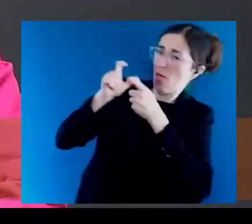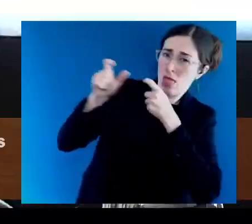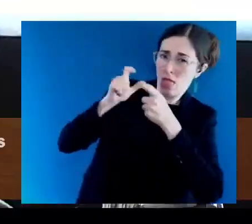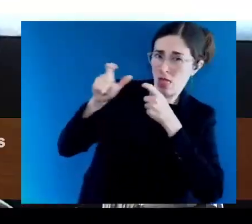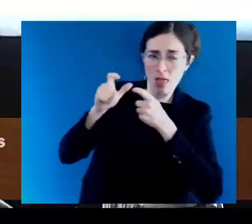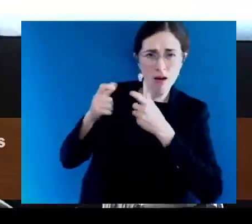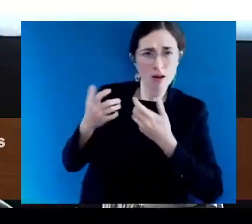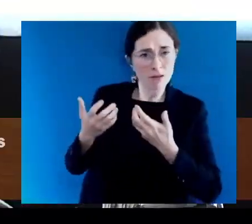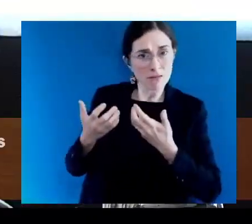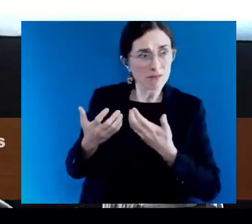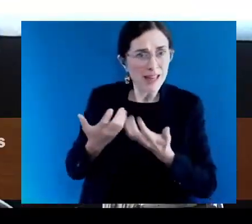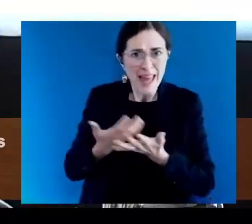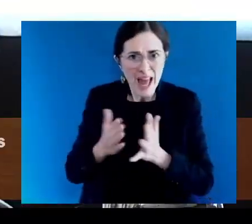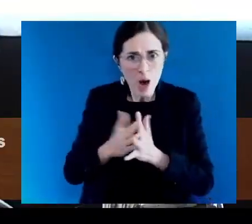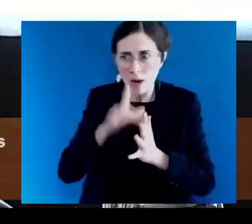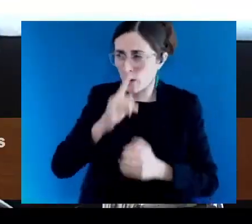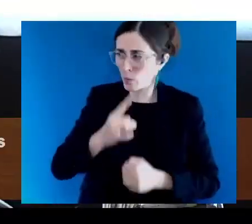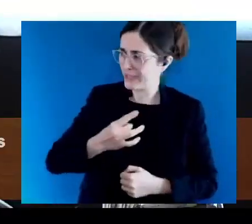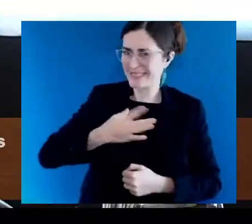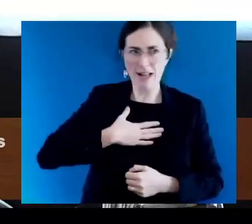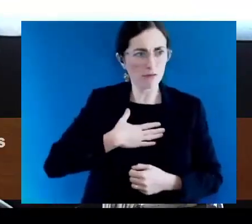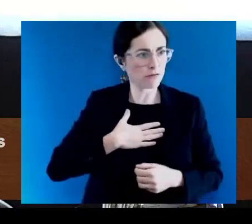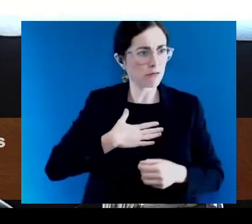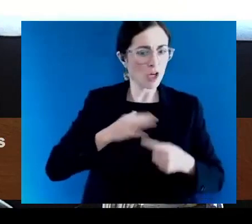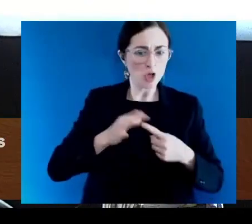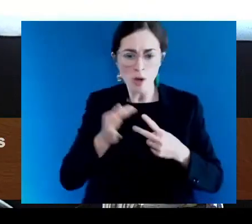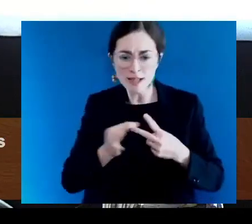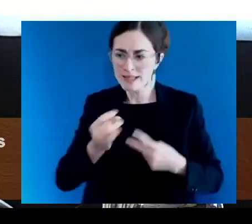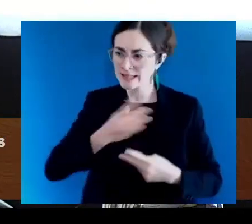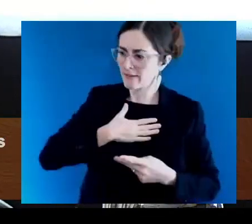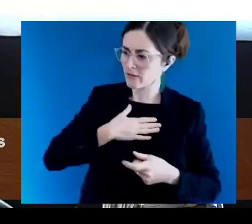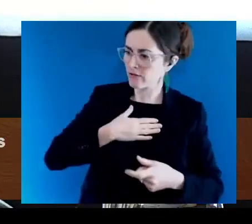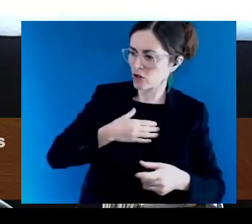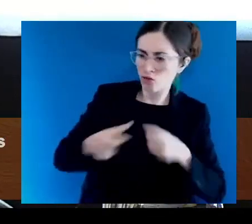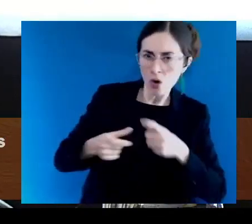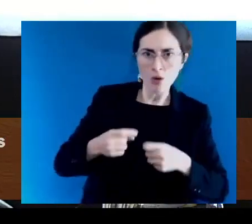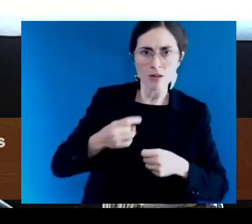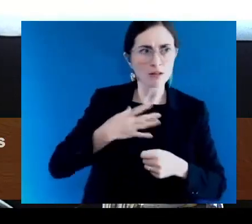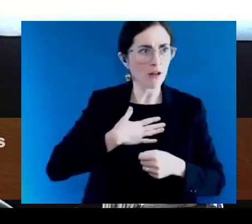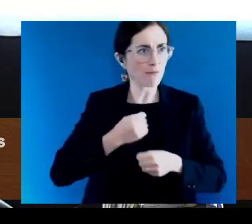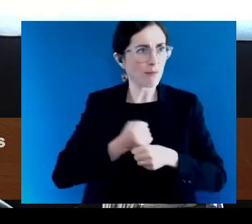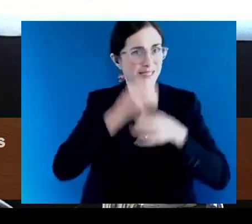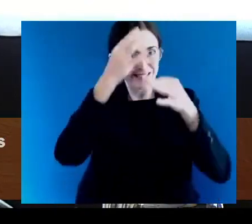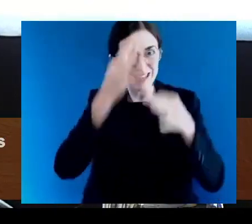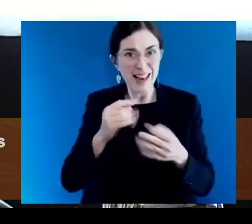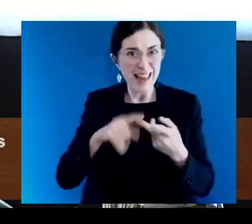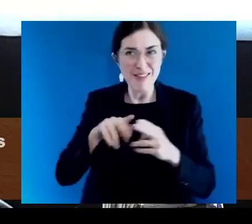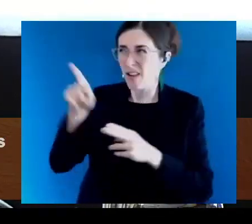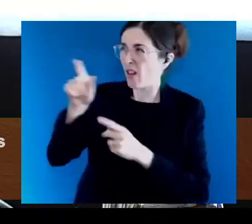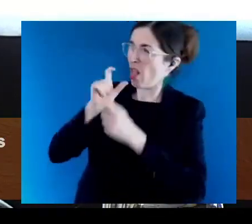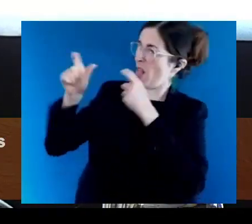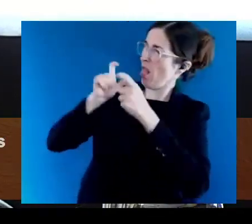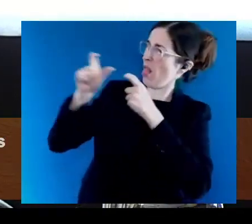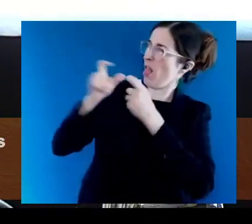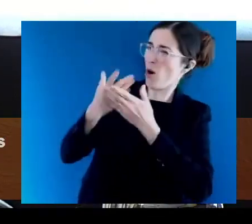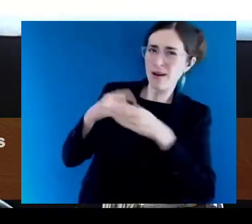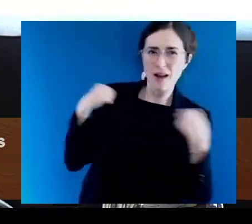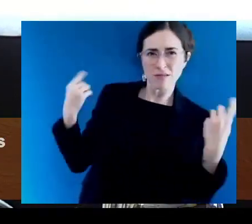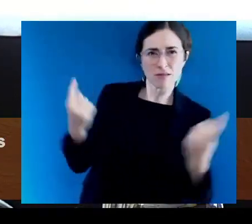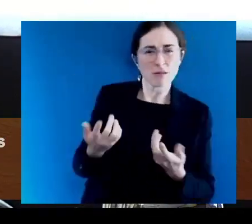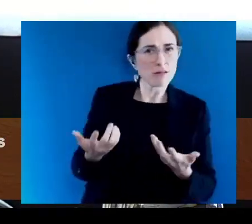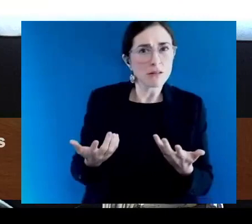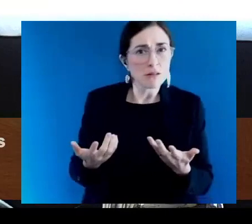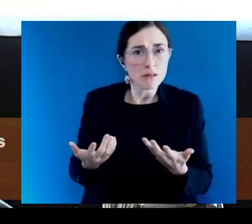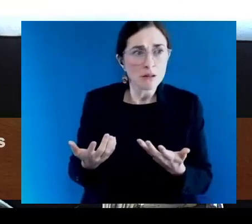How can we be self-determining if we're over-regulated and can't be able to, you know, find breaks to be able to generate wealth or even just be able to keep our